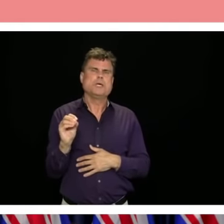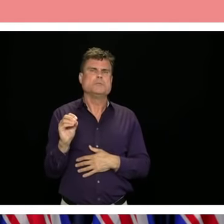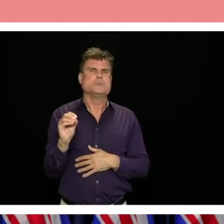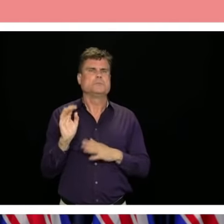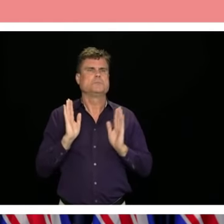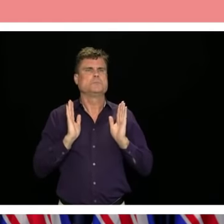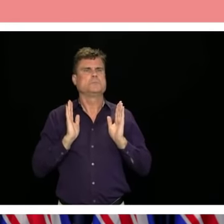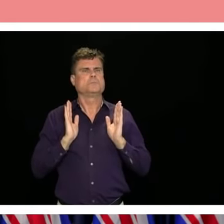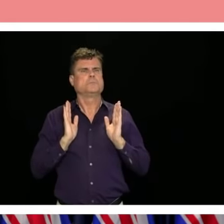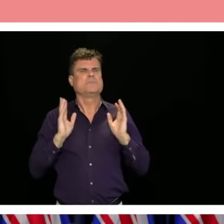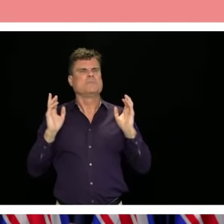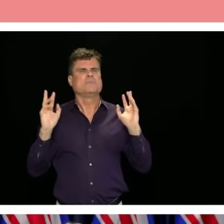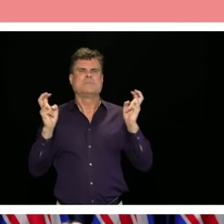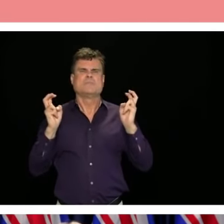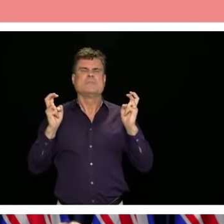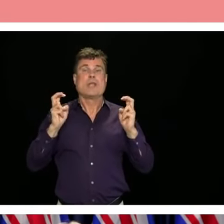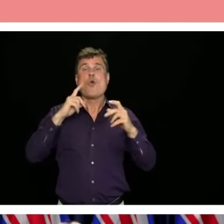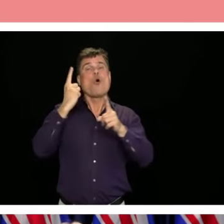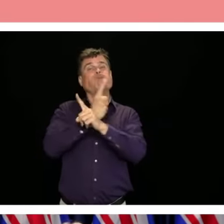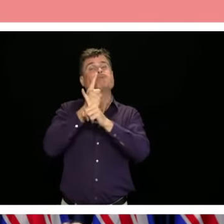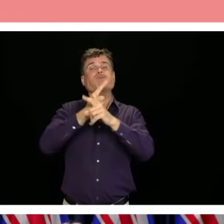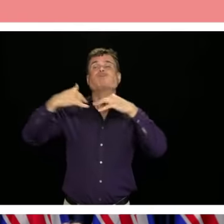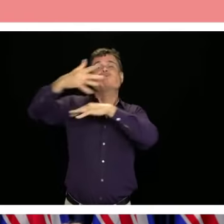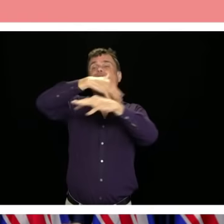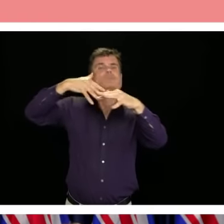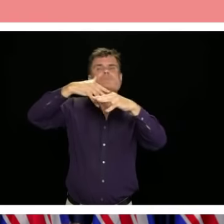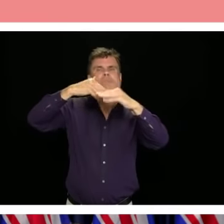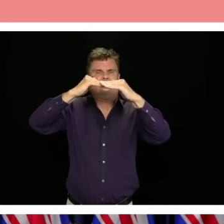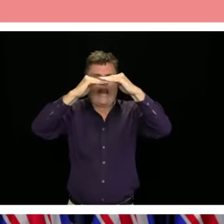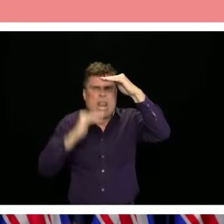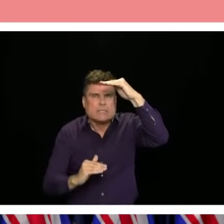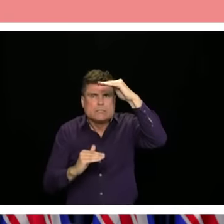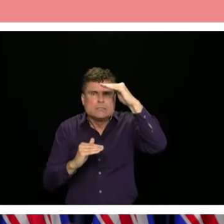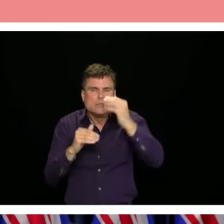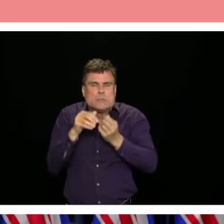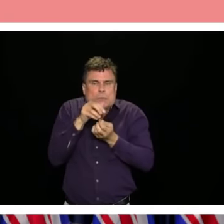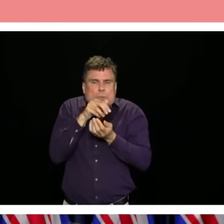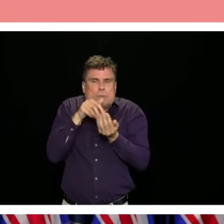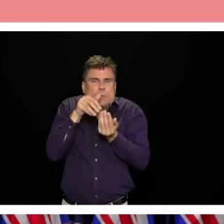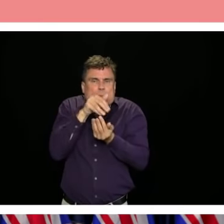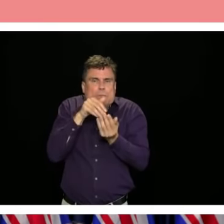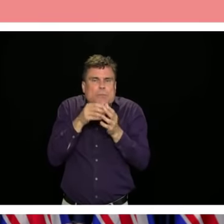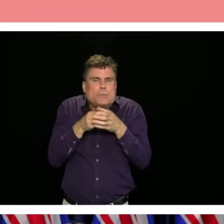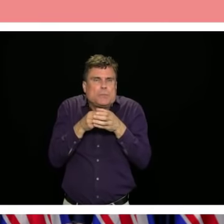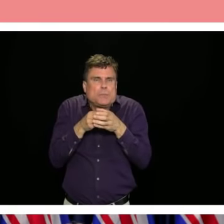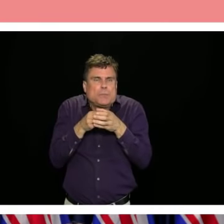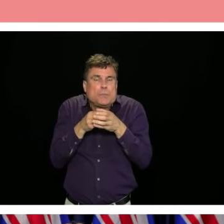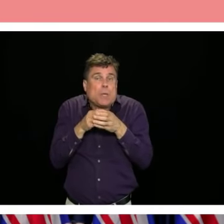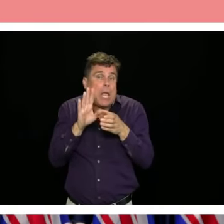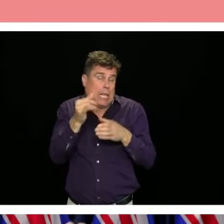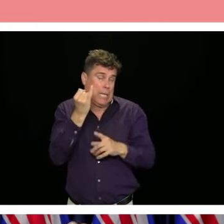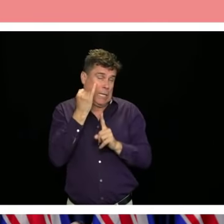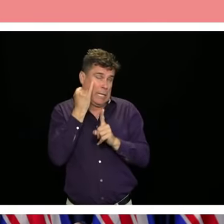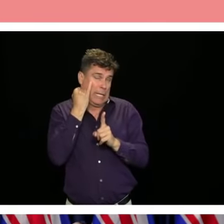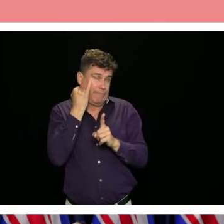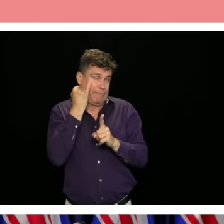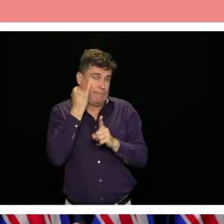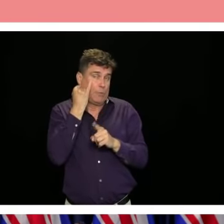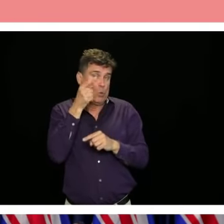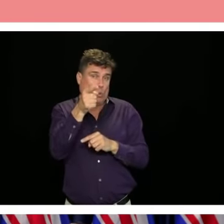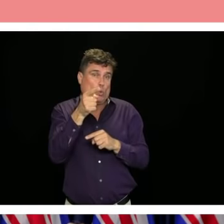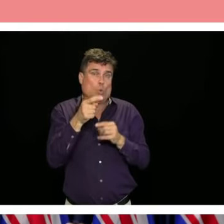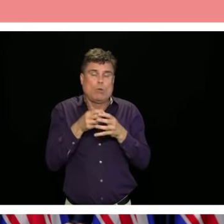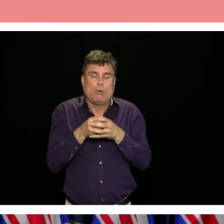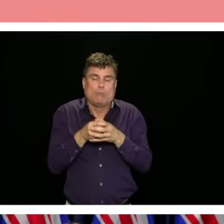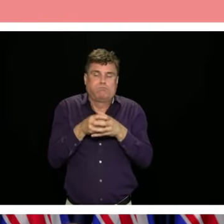manner. So we remain around 30 to 40% of our